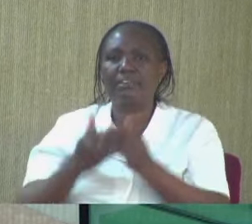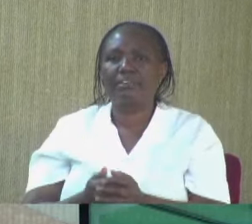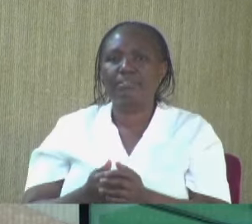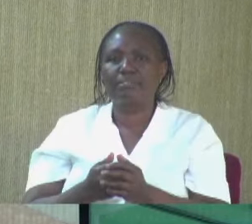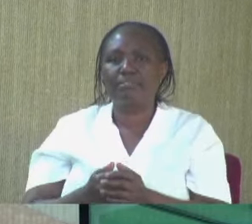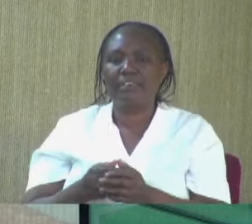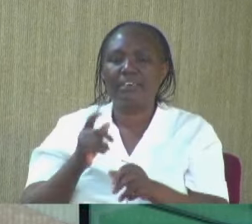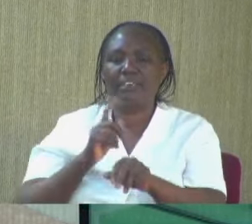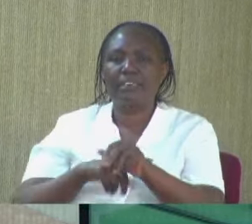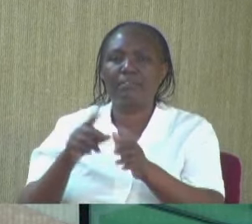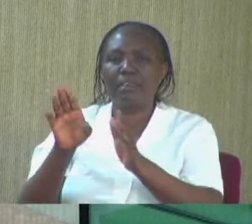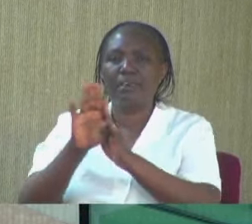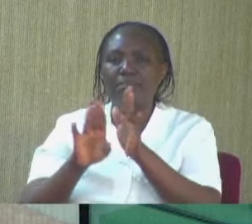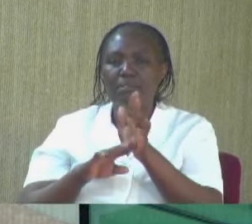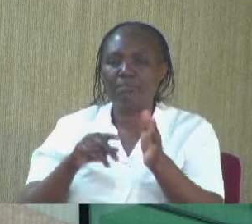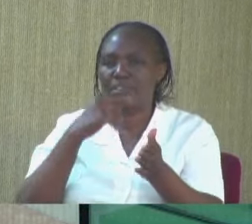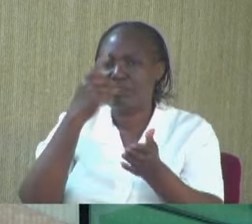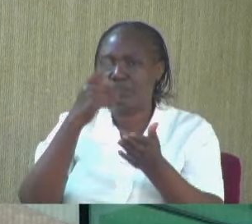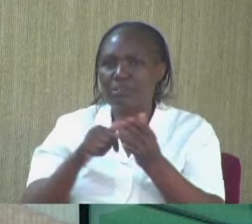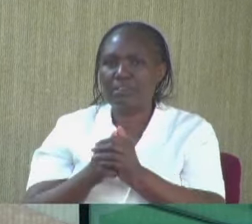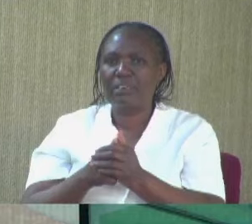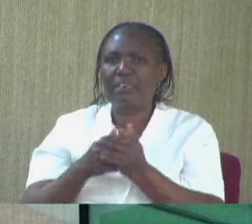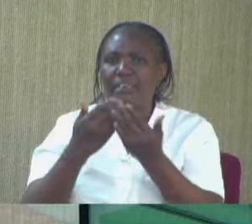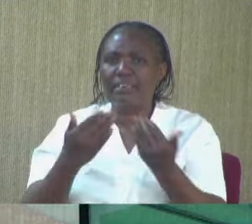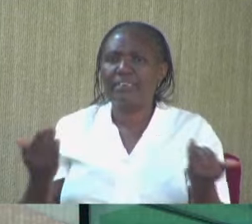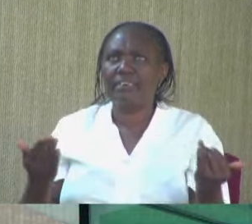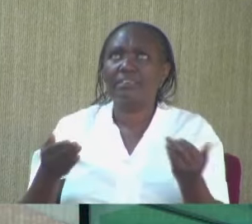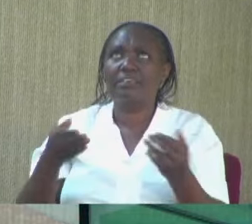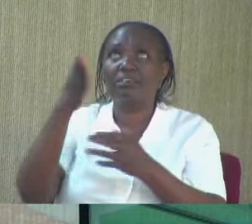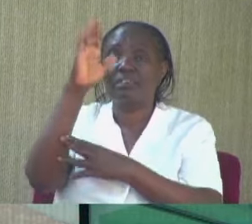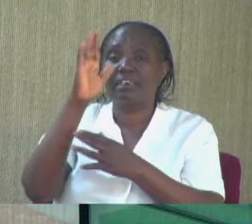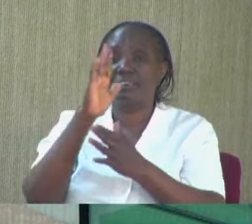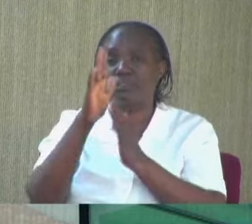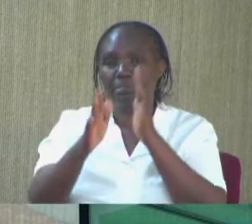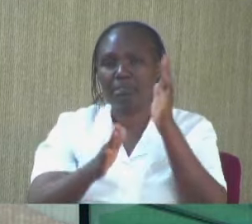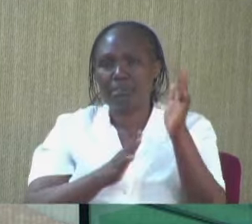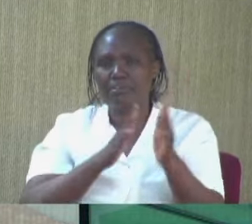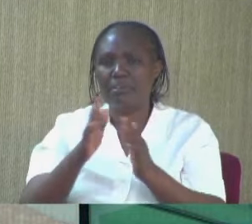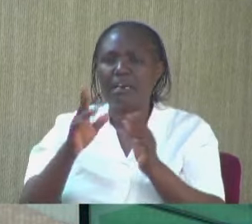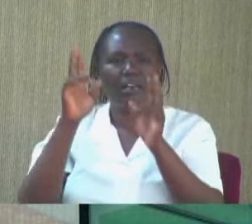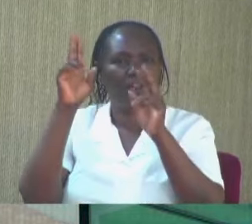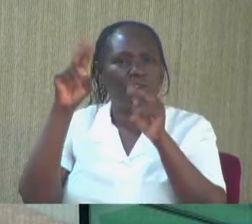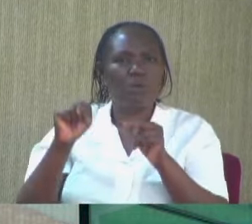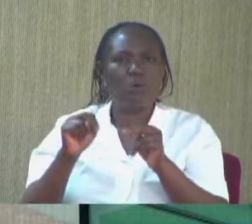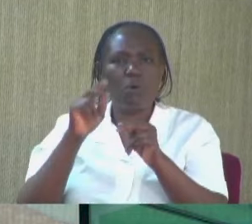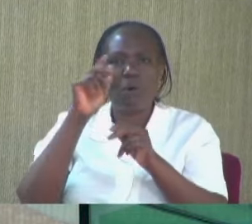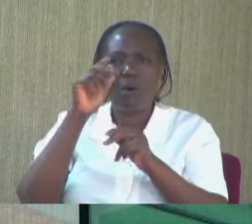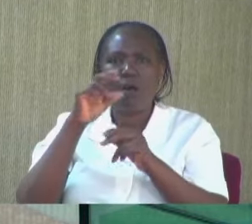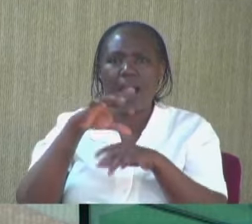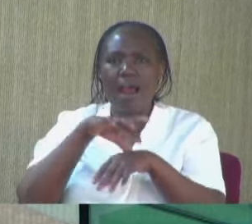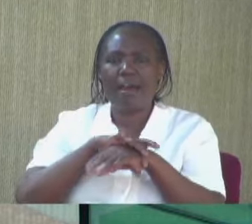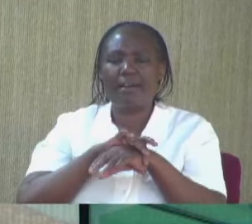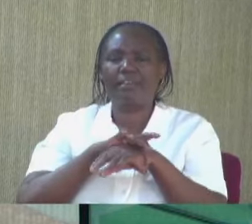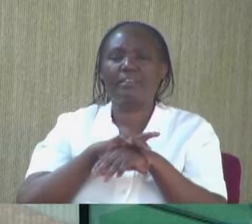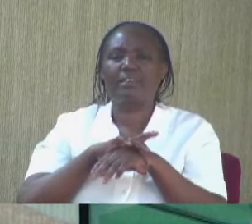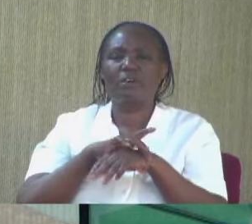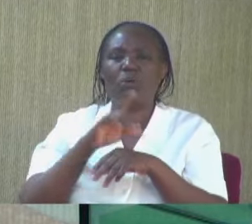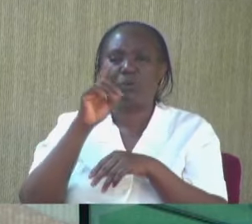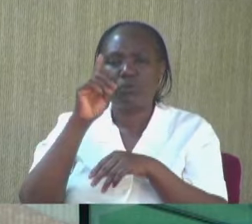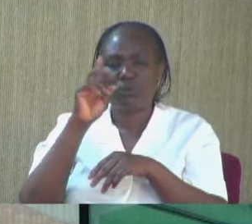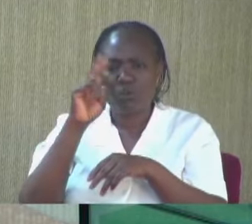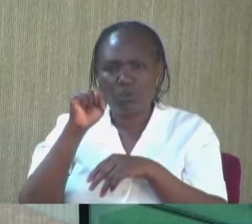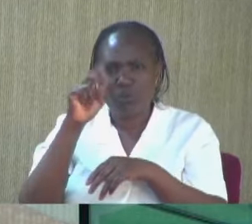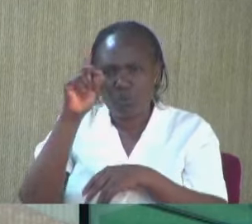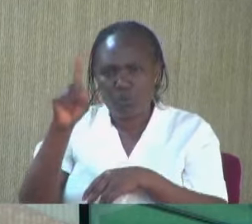When the Bible says the things God has prepared for us, no heart has even perceived. And now you are required